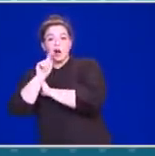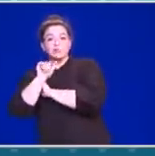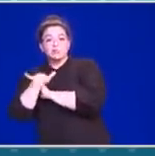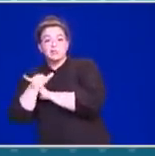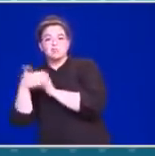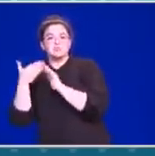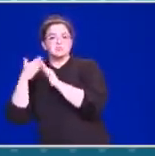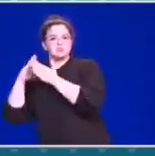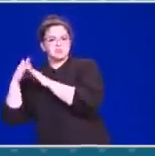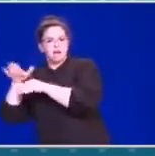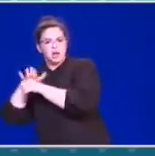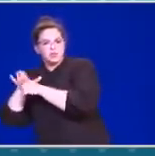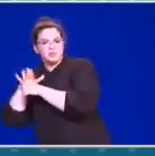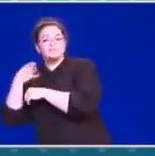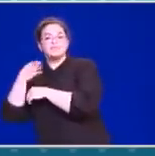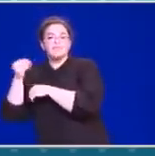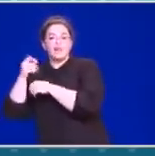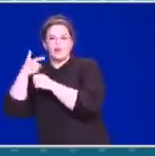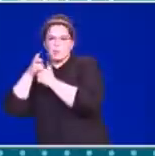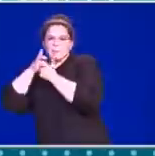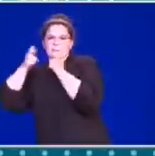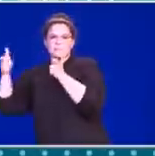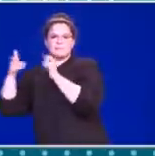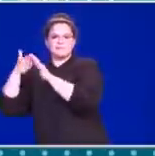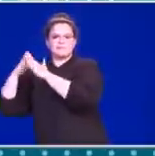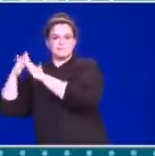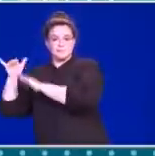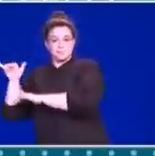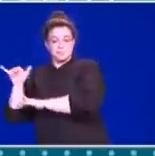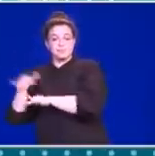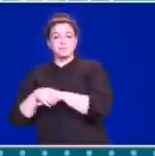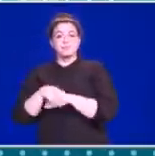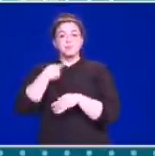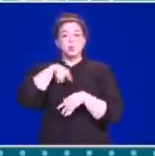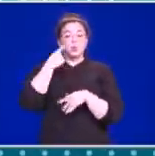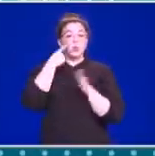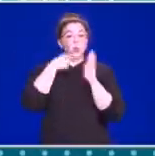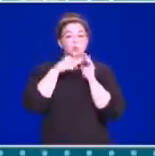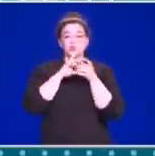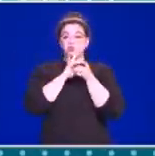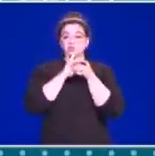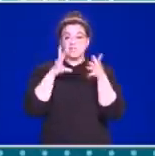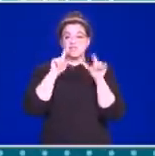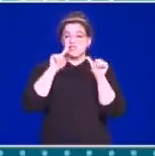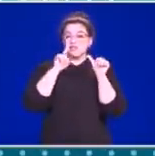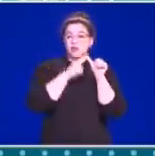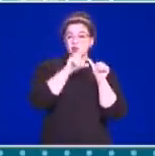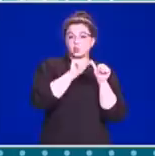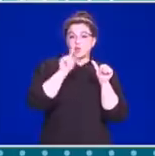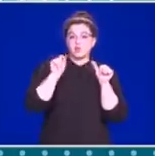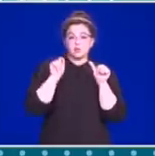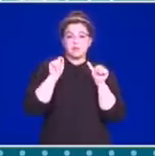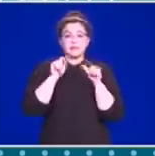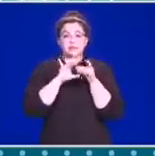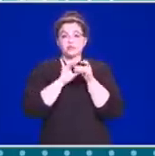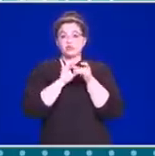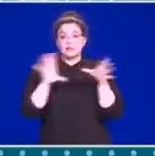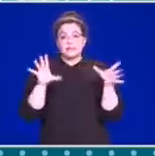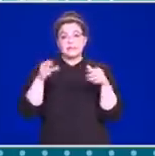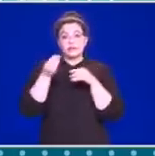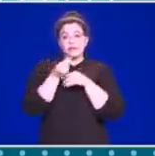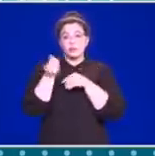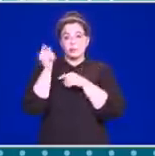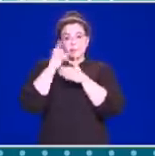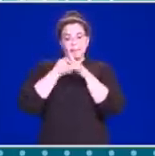metropolitan and micropolitan areas, and for the largest cities. As we saw with the release of the first 2020 census data several months ago, the